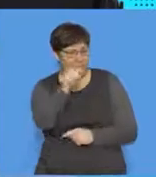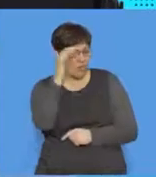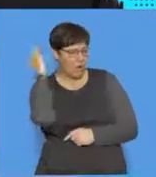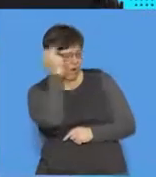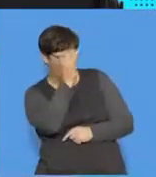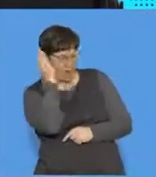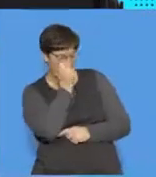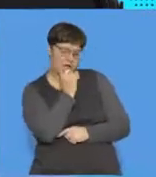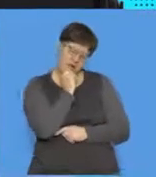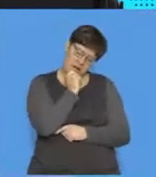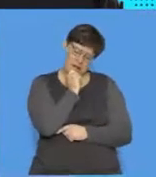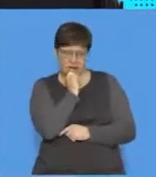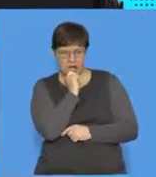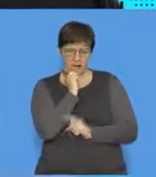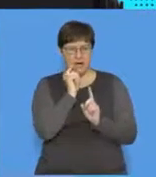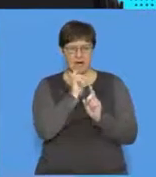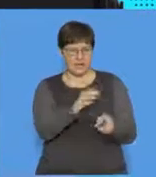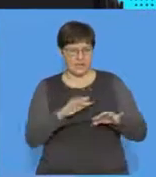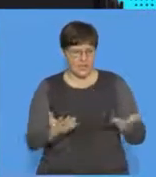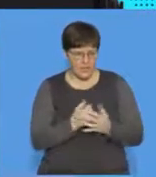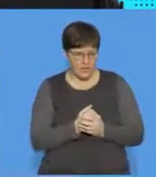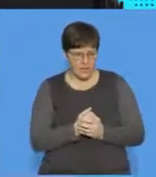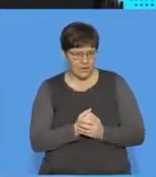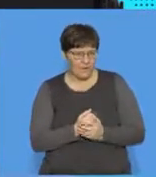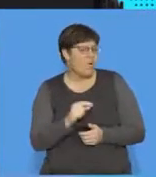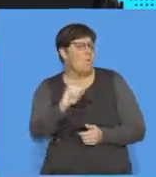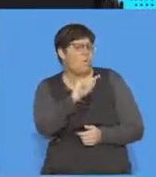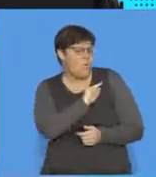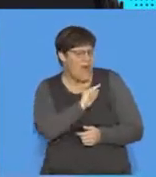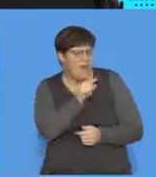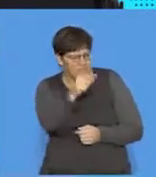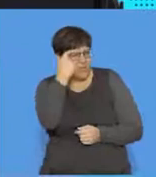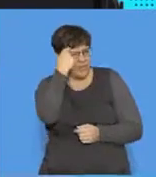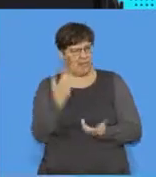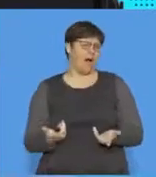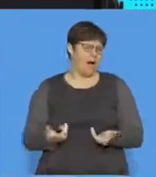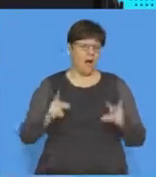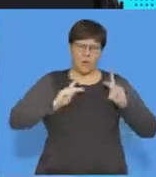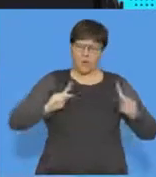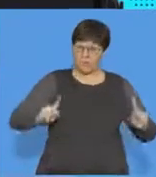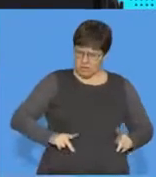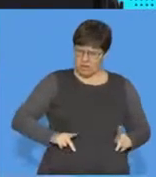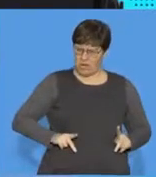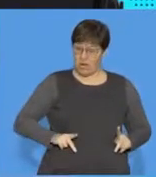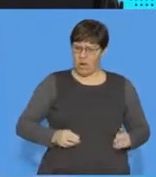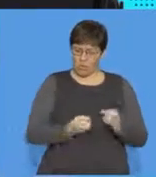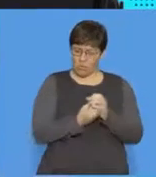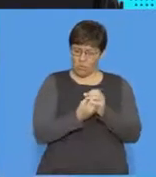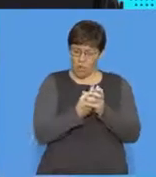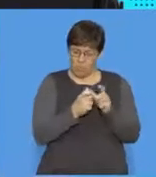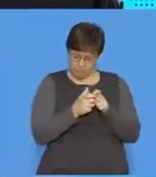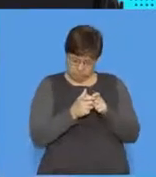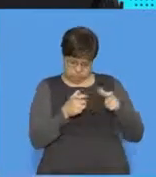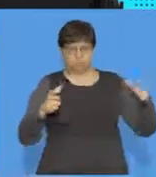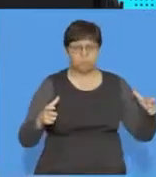this question. You're going to work out why you think humans have an exponential growth curve and